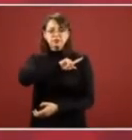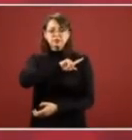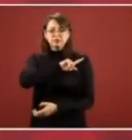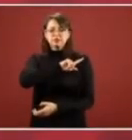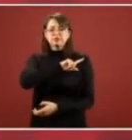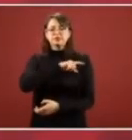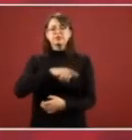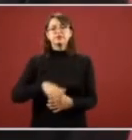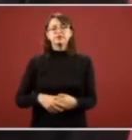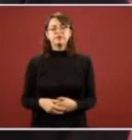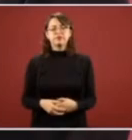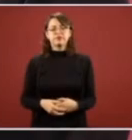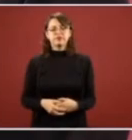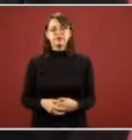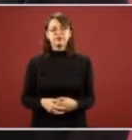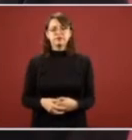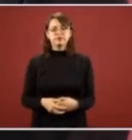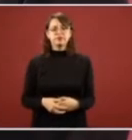Healthy.